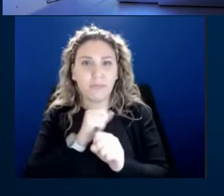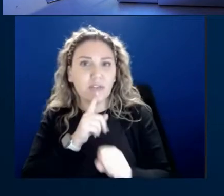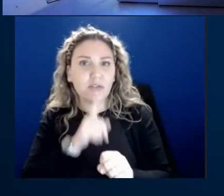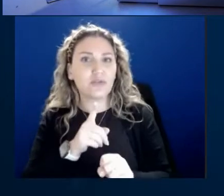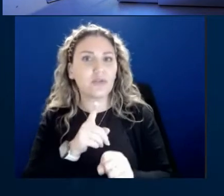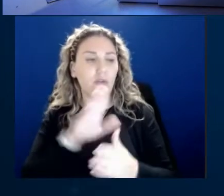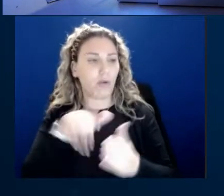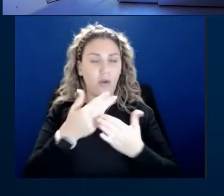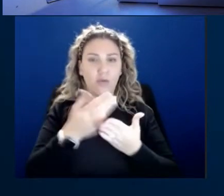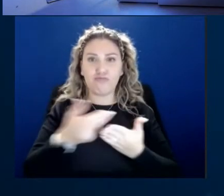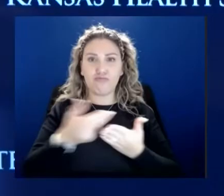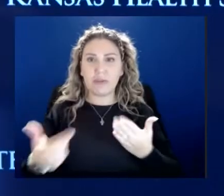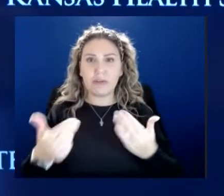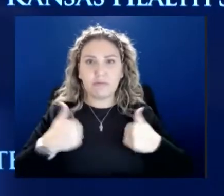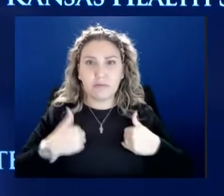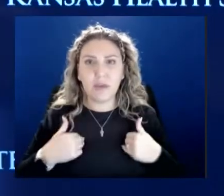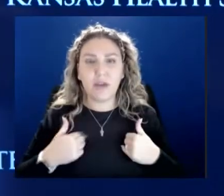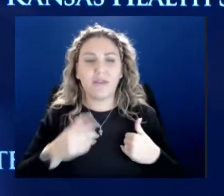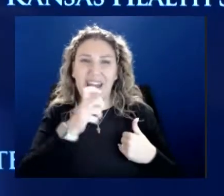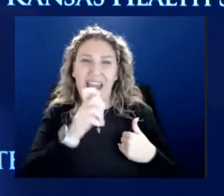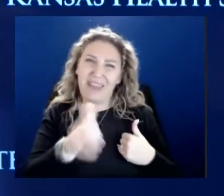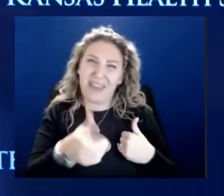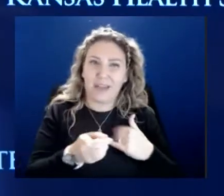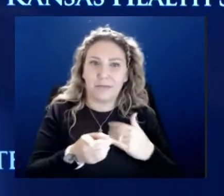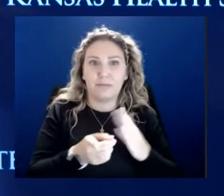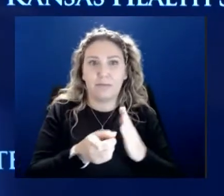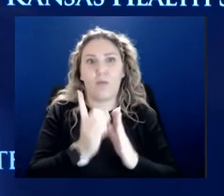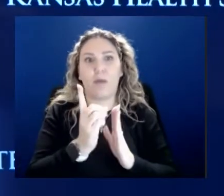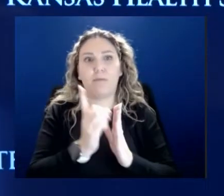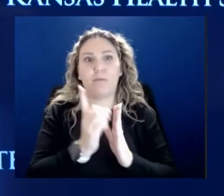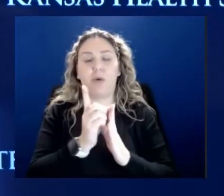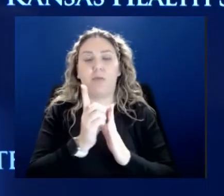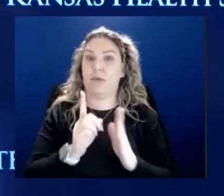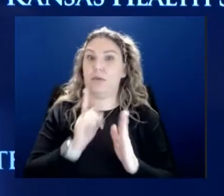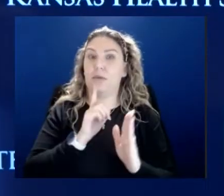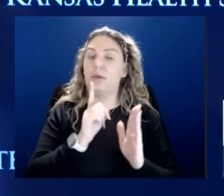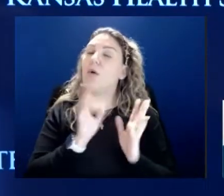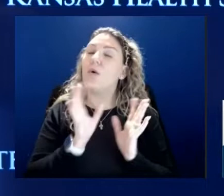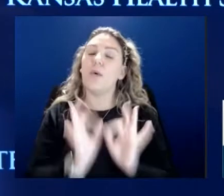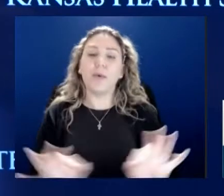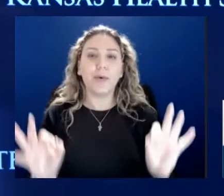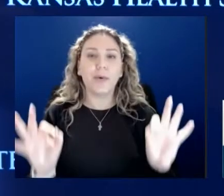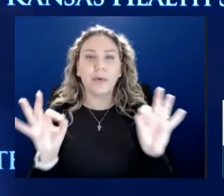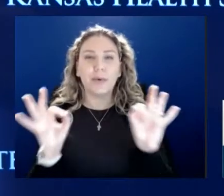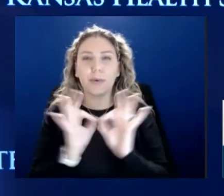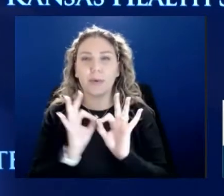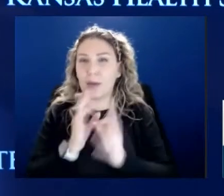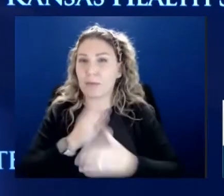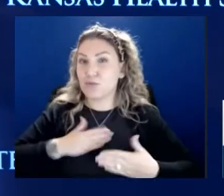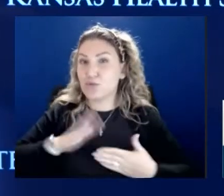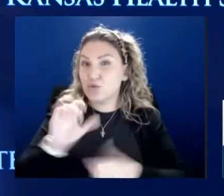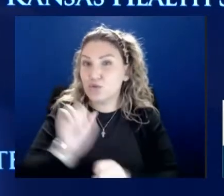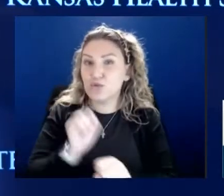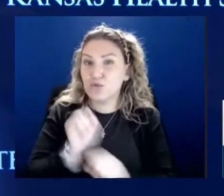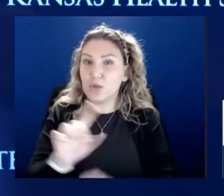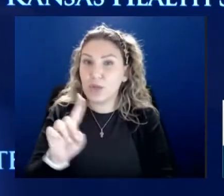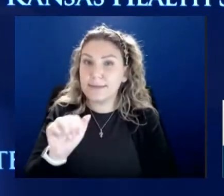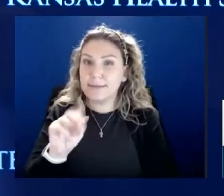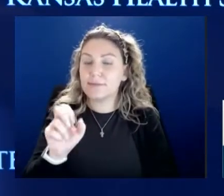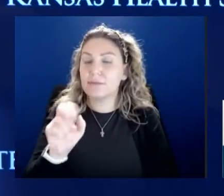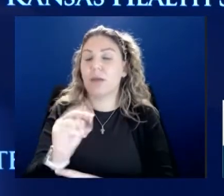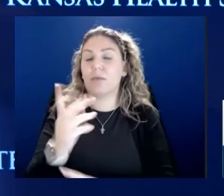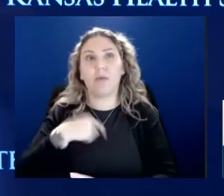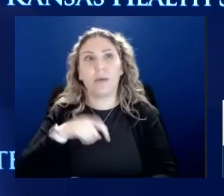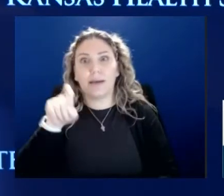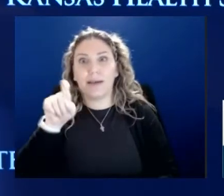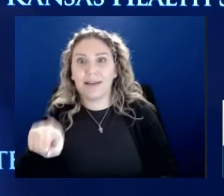not just in that one moment. But I think that's vitally important, and I really appreciate the work that you're doing, Damon, over there, because we need it. We've seen kids at Marillac